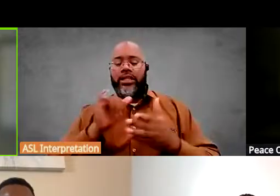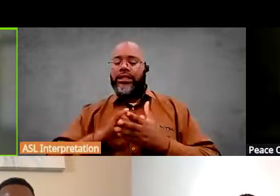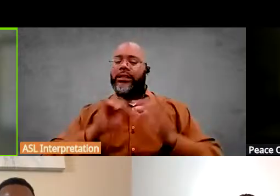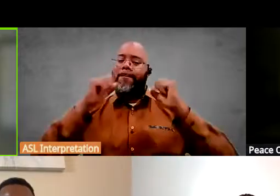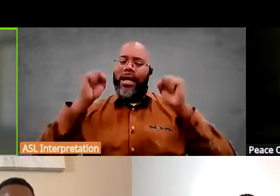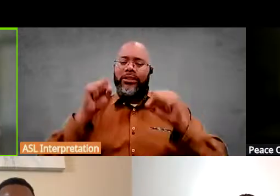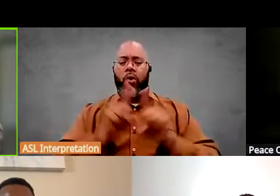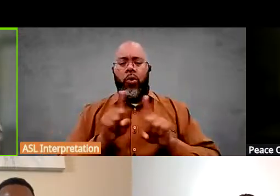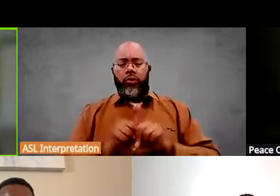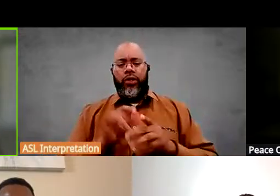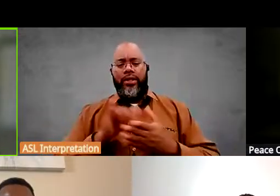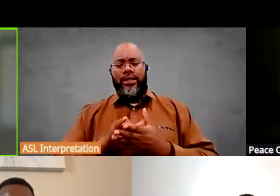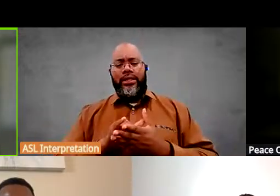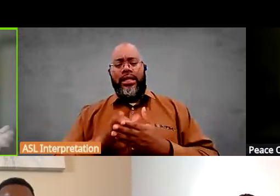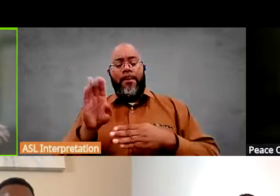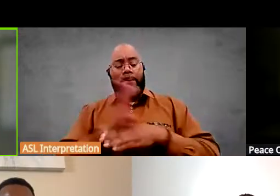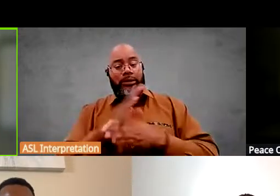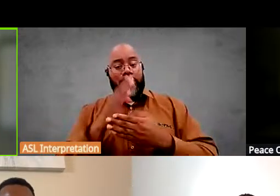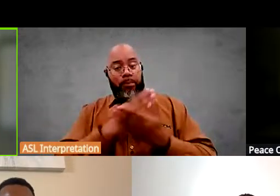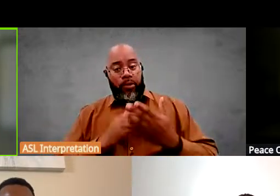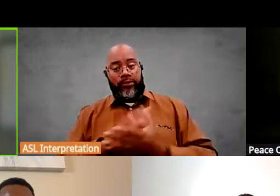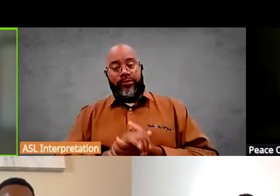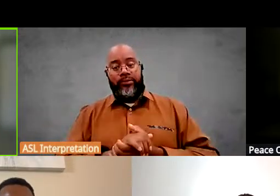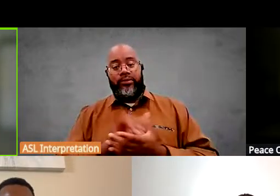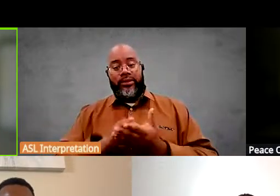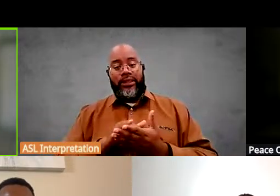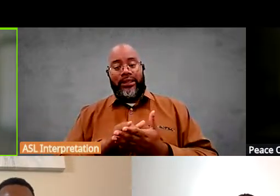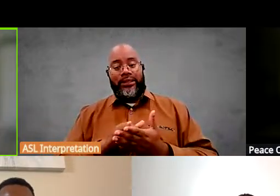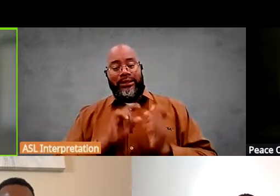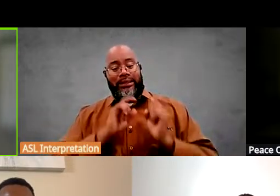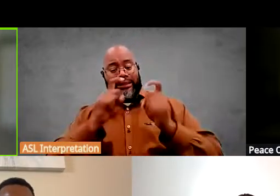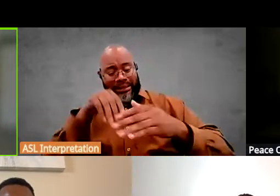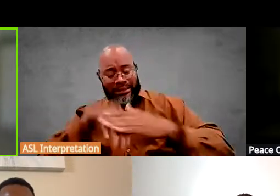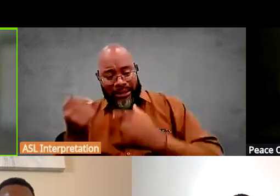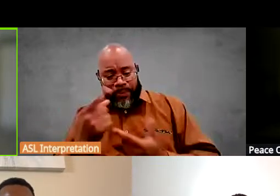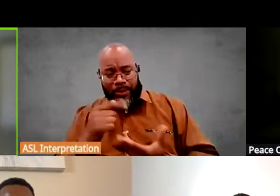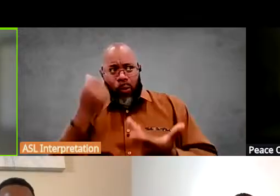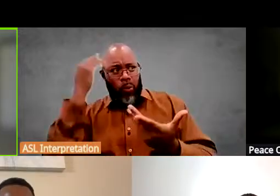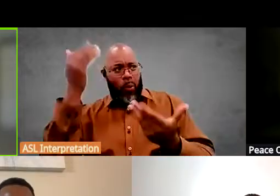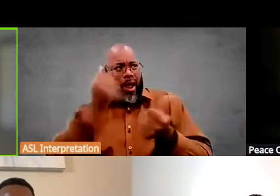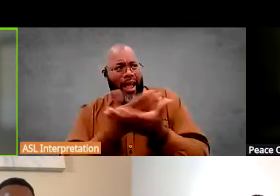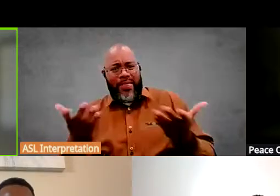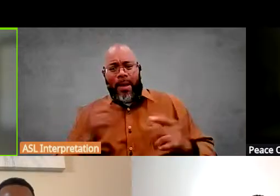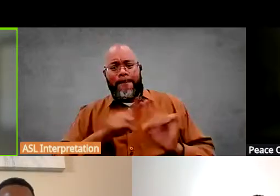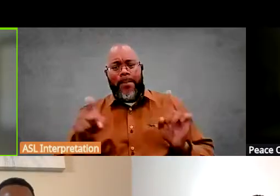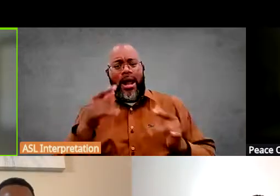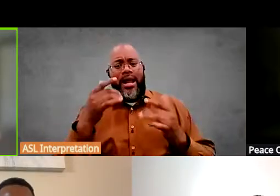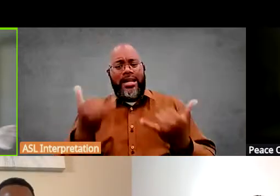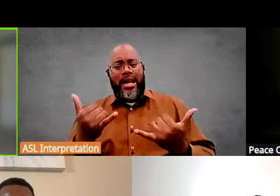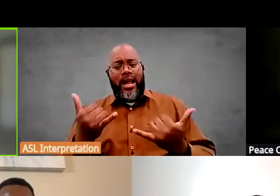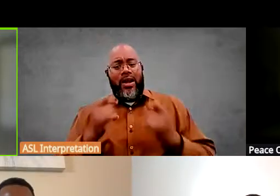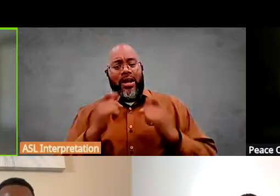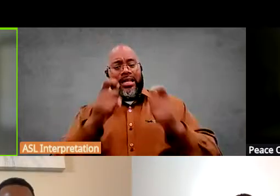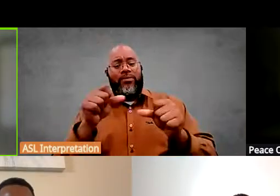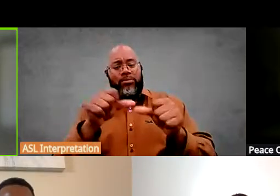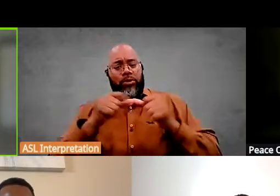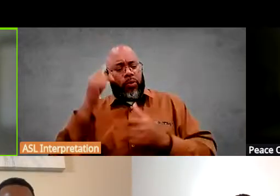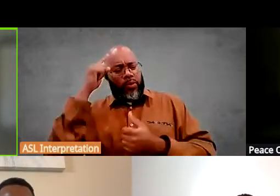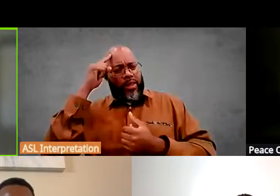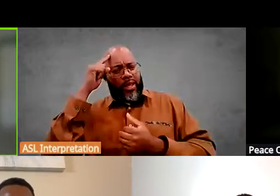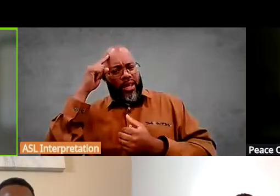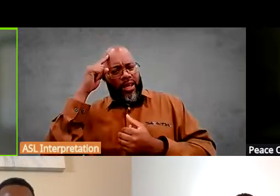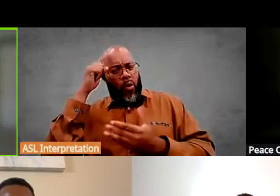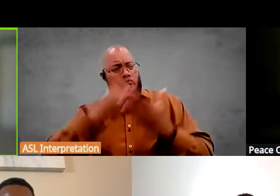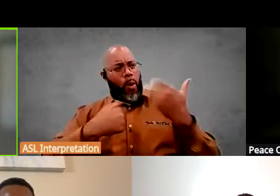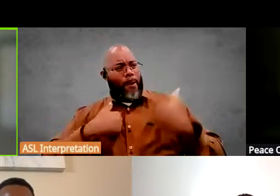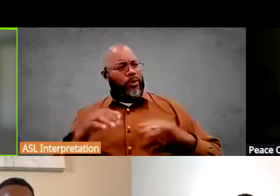also having that entrepreneurship part, it's like they throw you into something, you don't know anything, but you now are given the space to think, what am